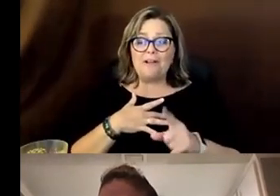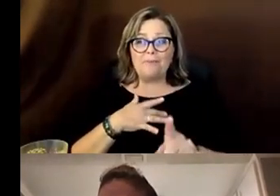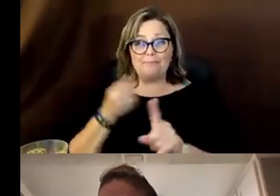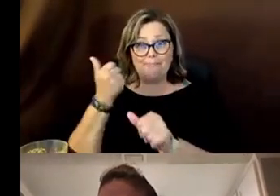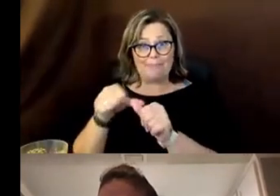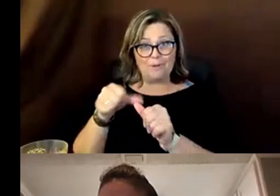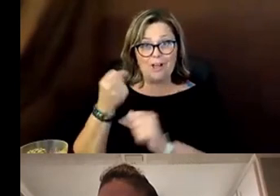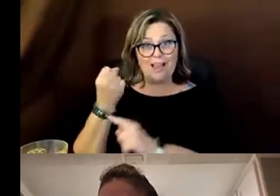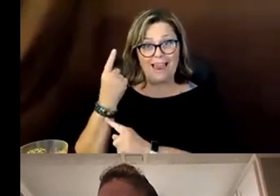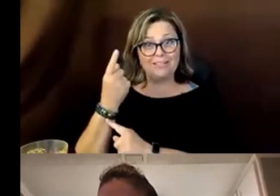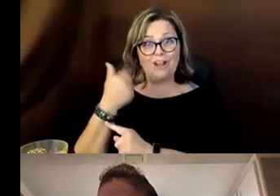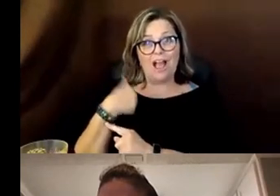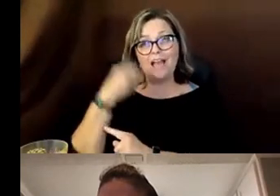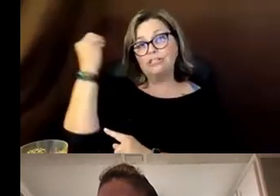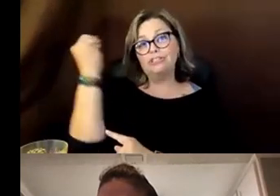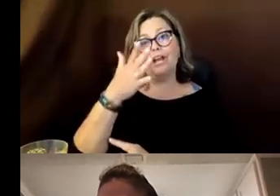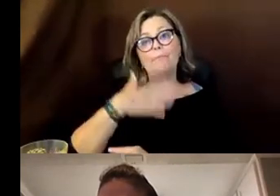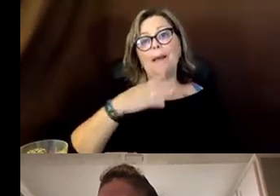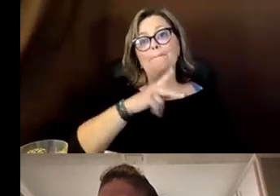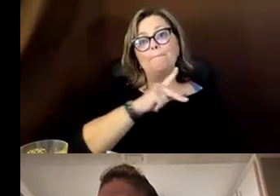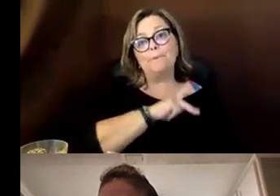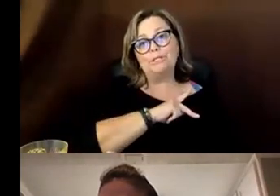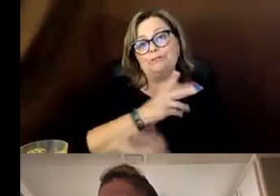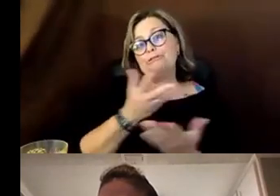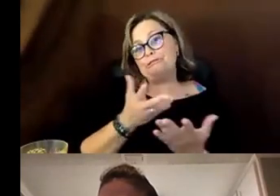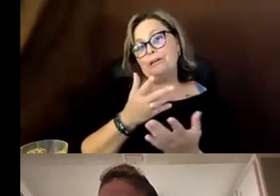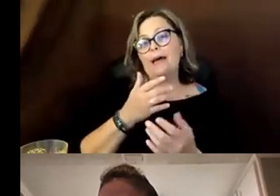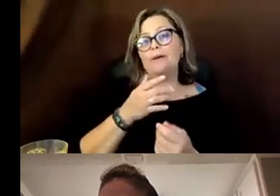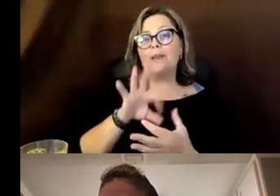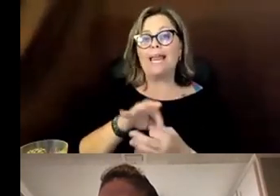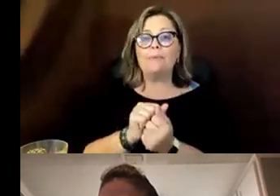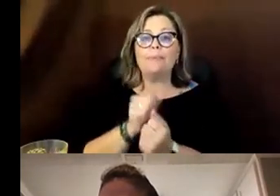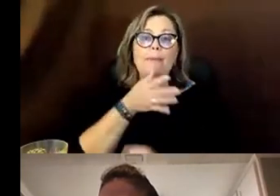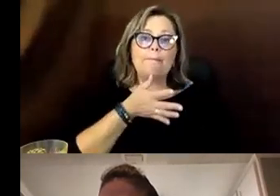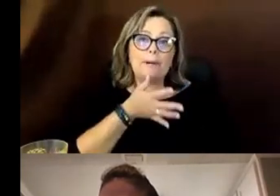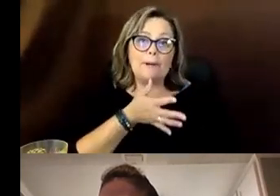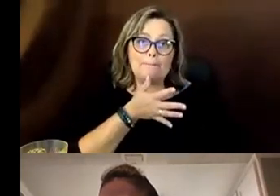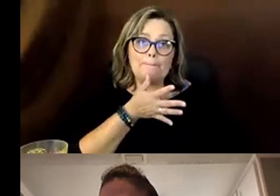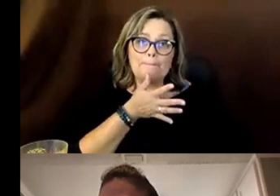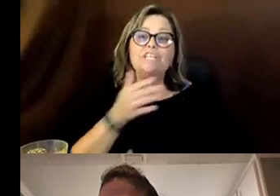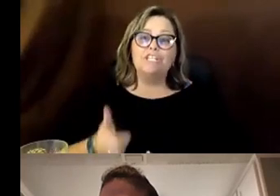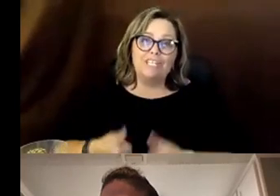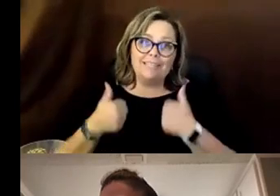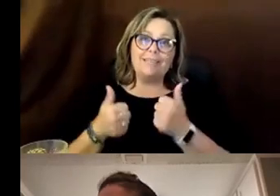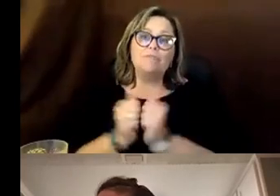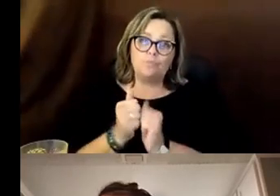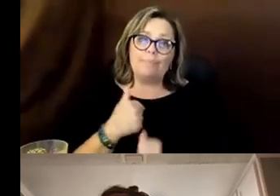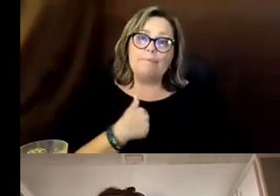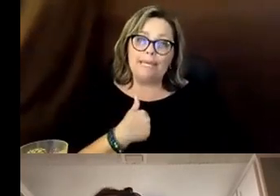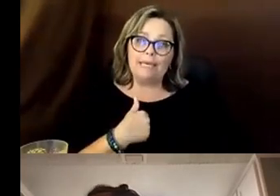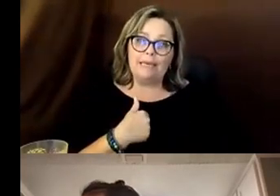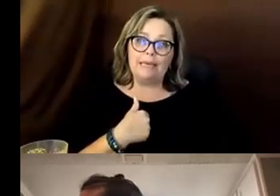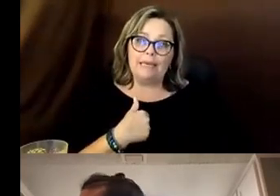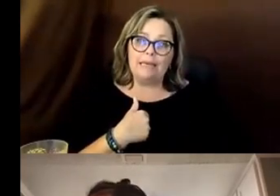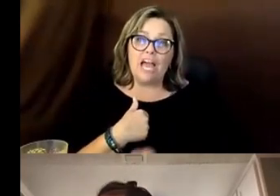bit on a personal note about my mother, who lives with me. She thinks she still